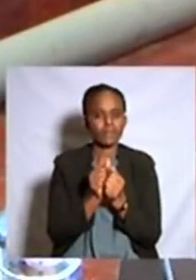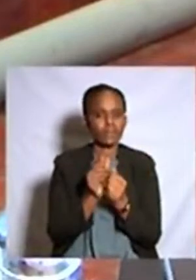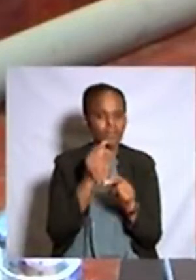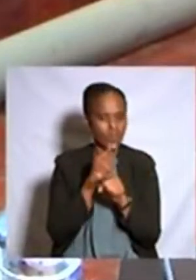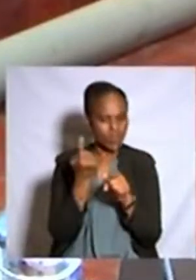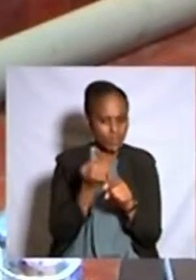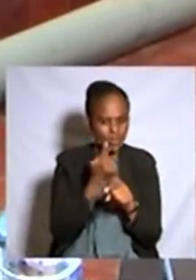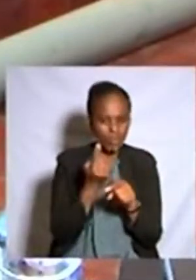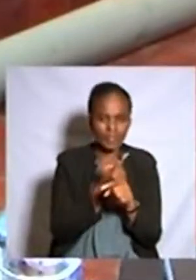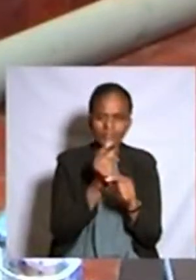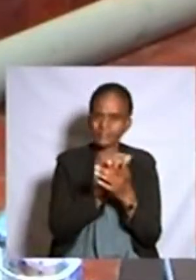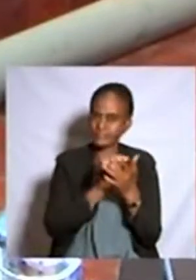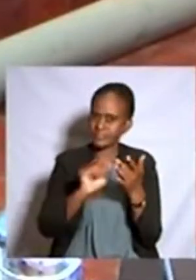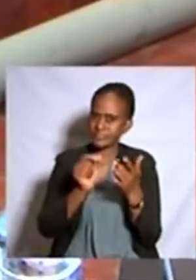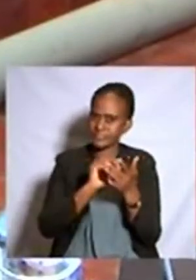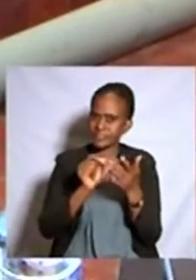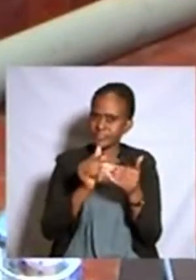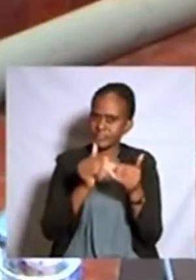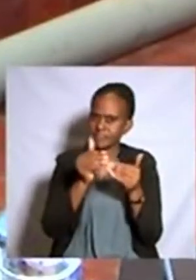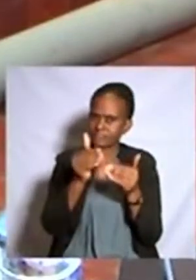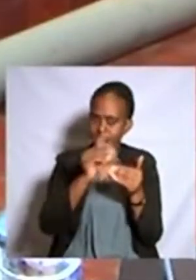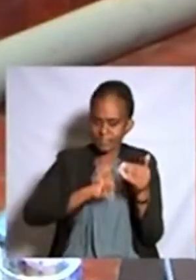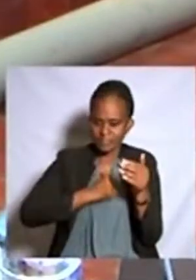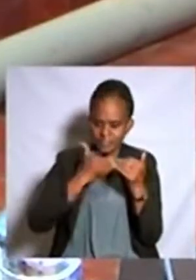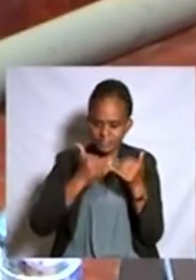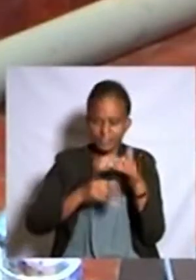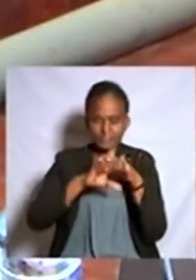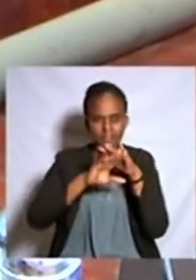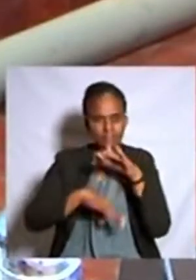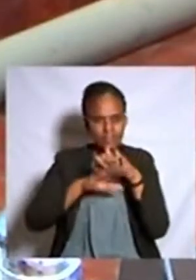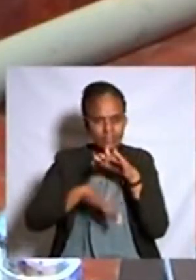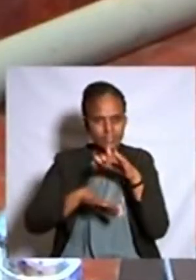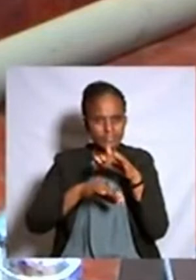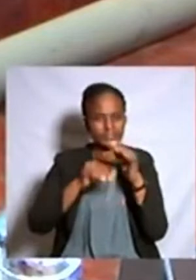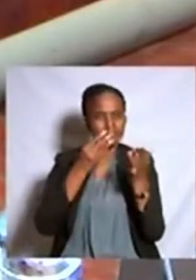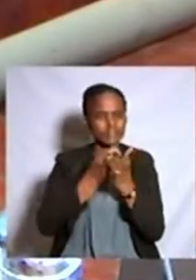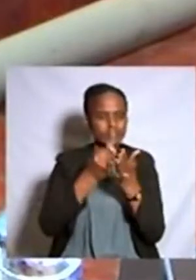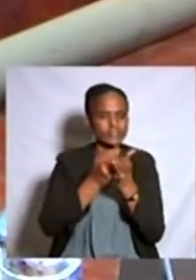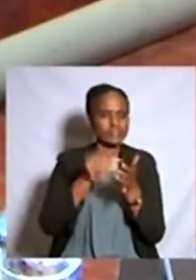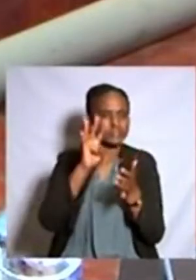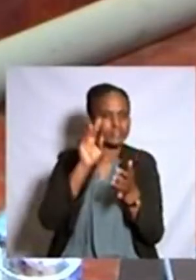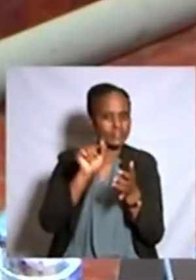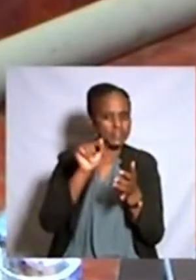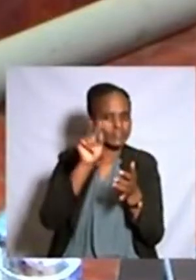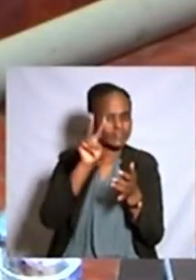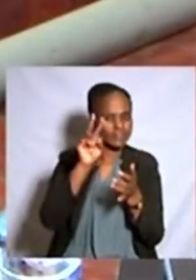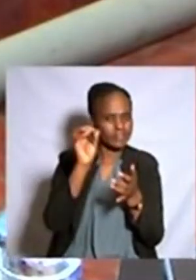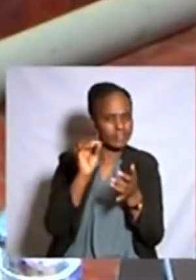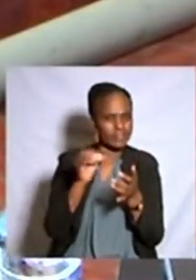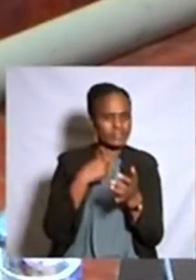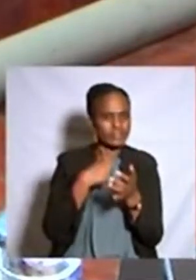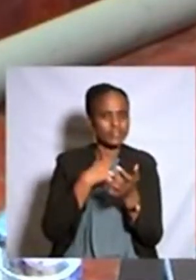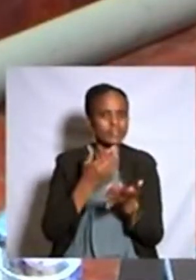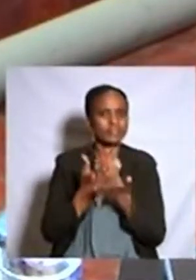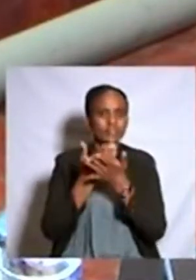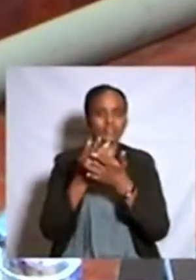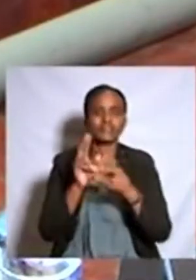just underwriting, to the extent that we are now below market average, sitting at 4.2%. I submit, Chair.